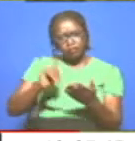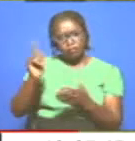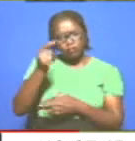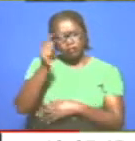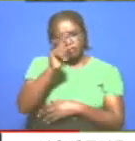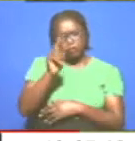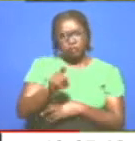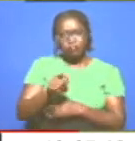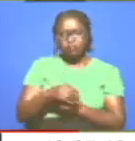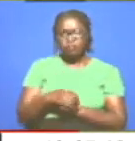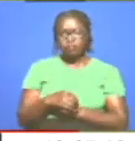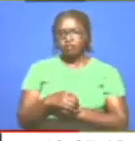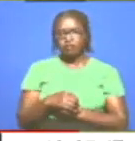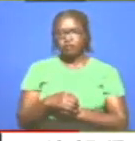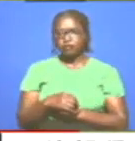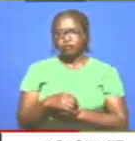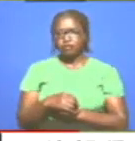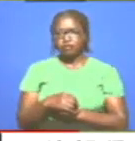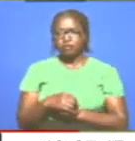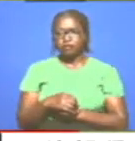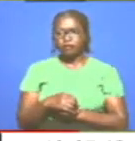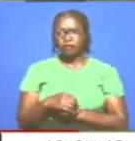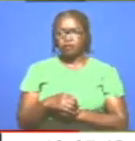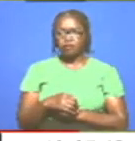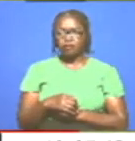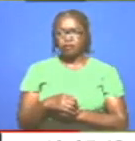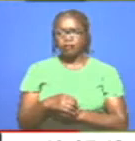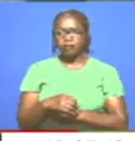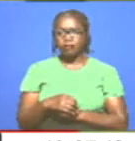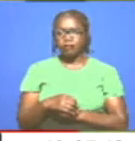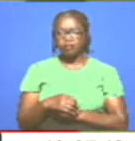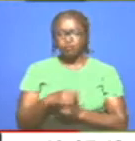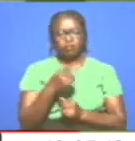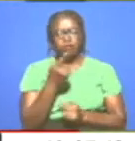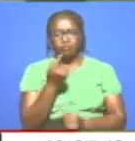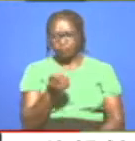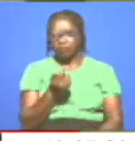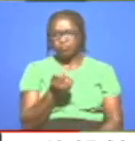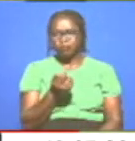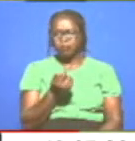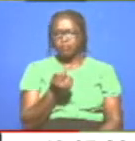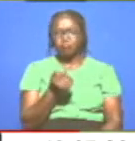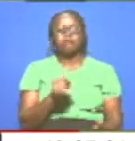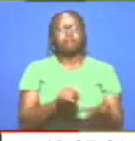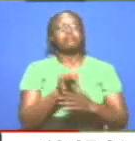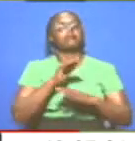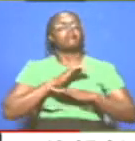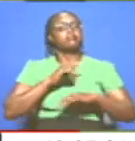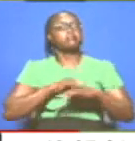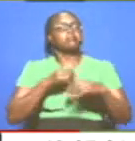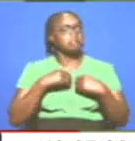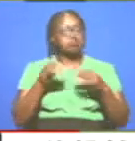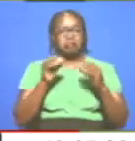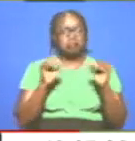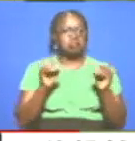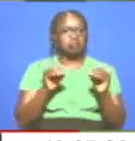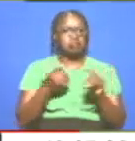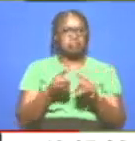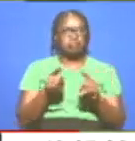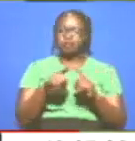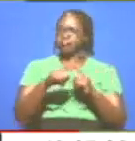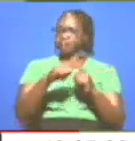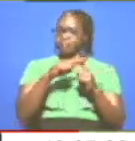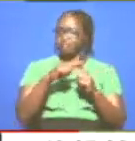we had a small, because he was flying, yeah, he did not have enough time, but he was looking so positive